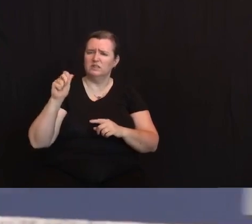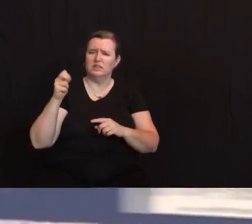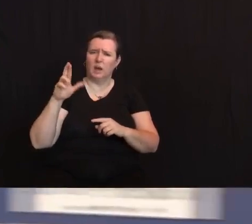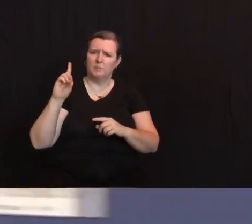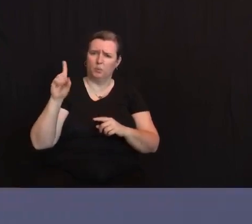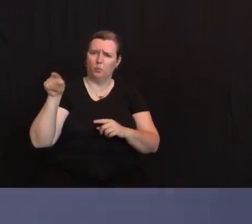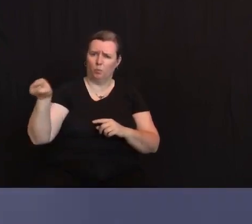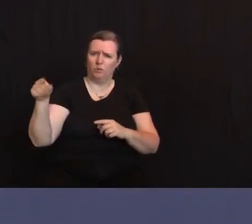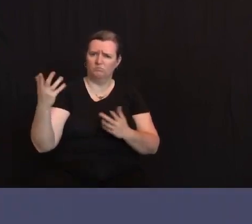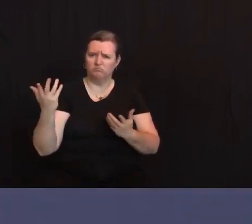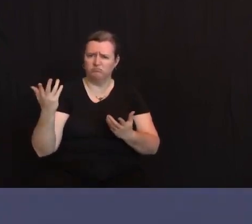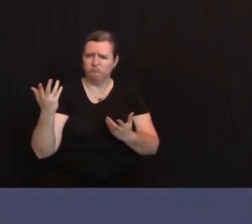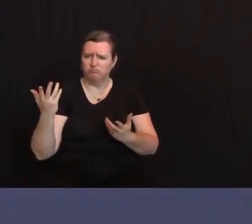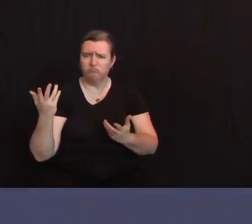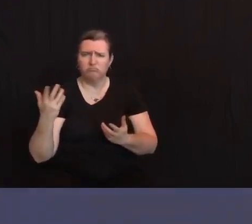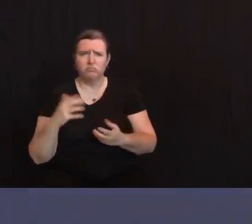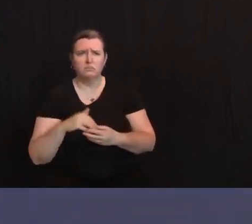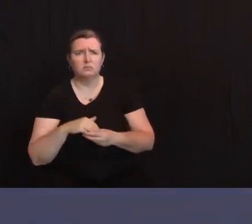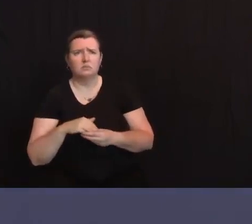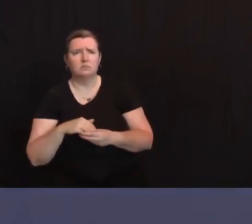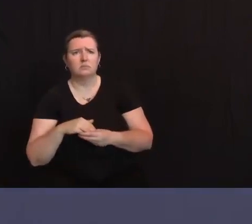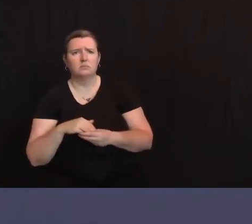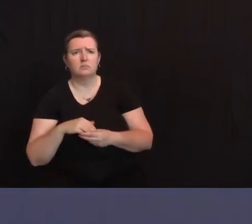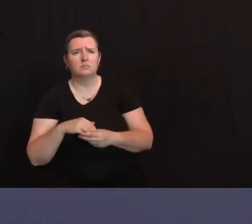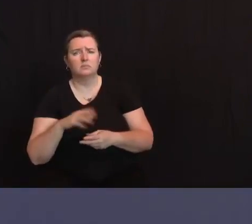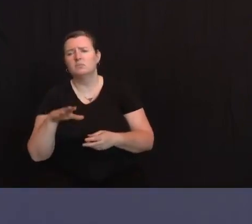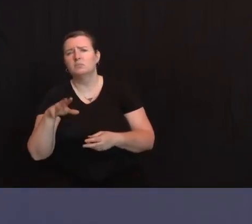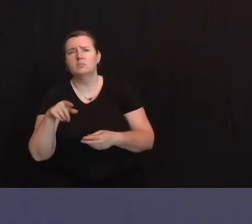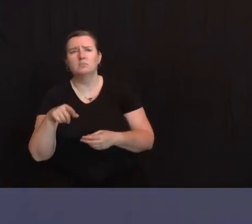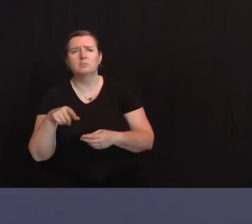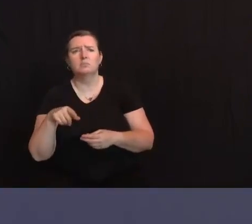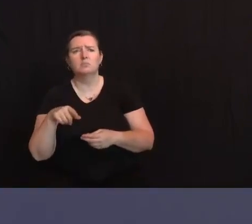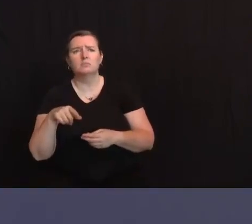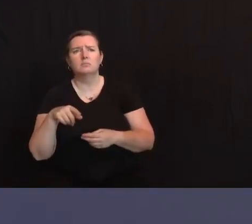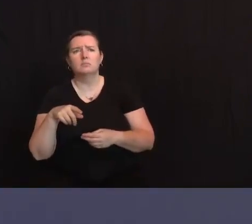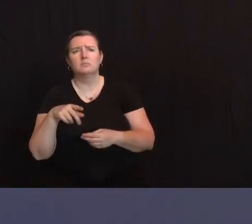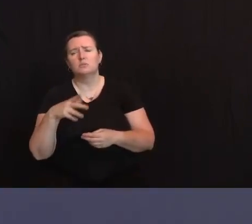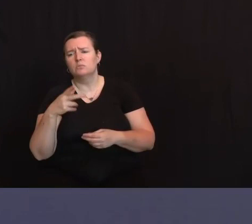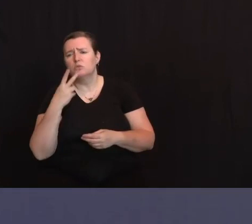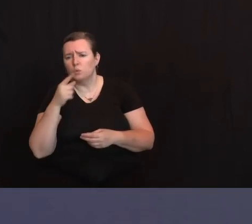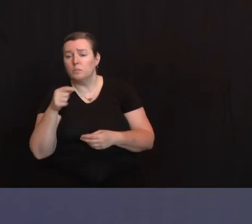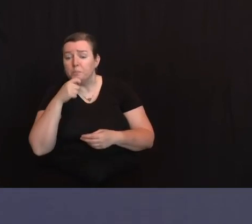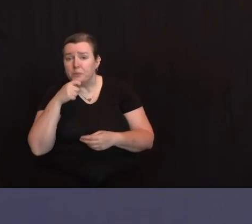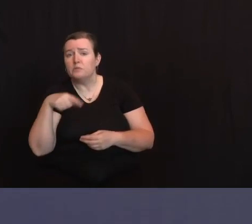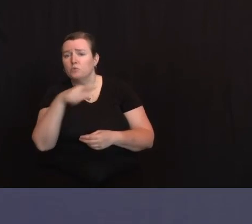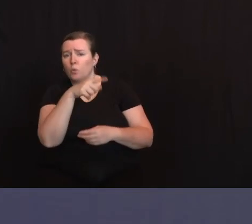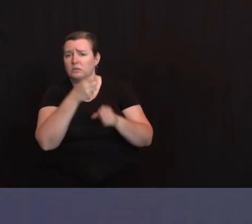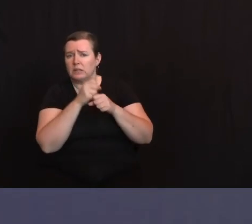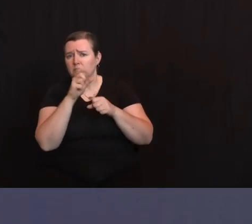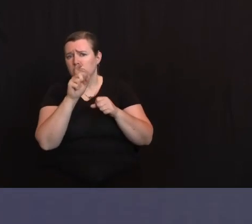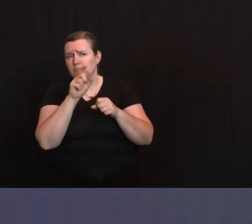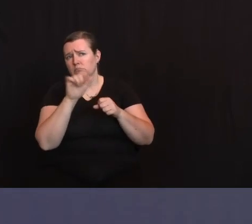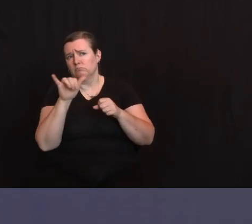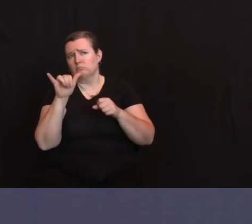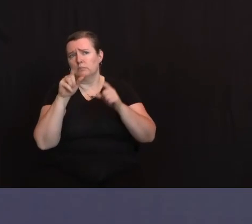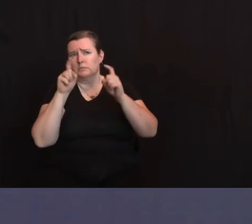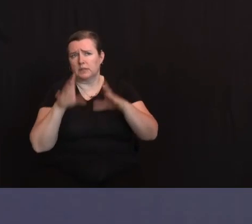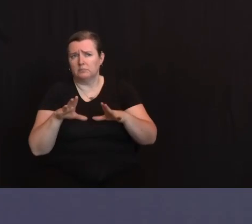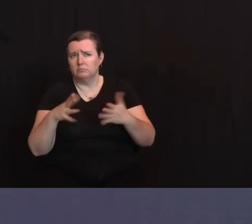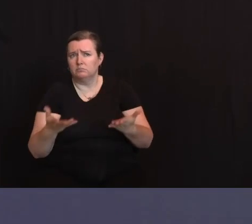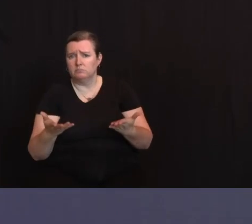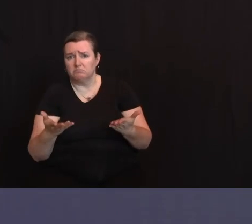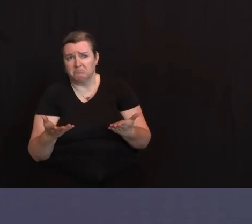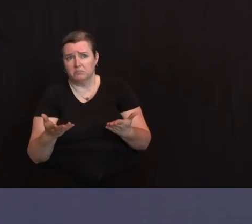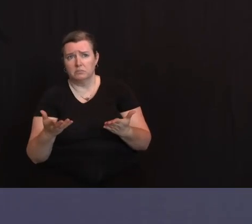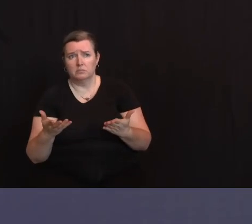offline go back and figure out how you find that. Is that what you're going to ask? You do list it. It's difficult unless you capture it in a